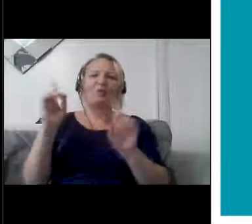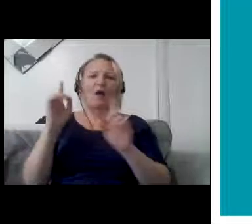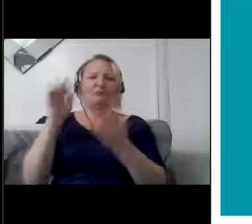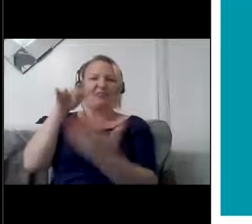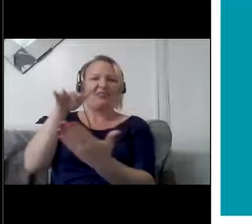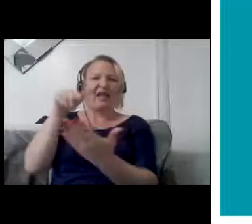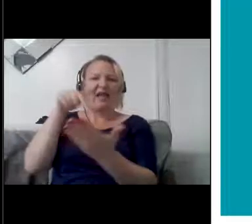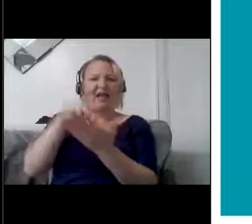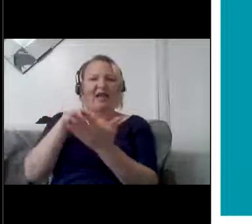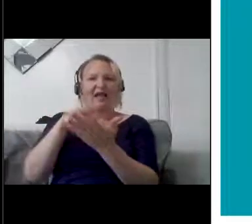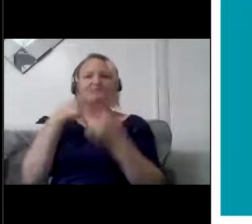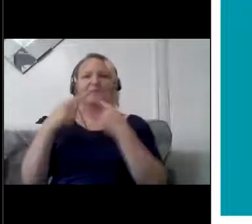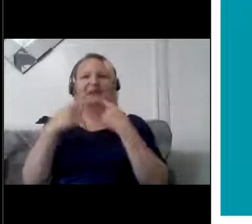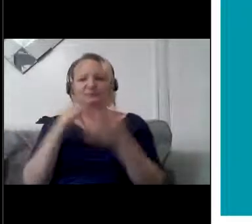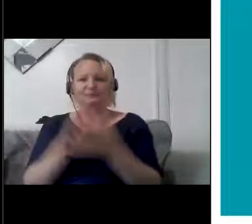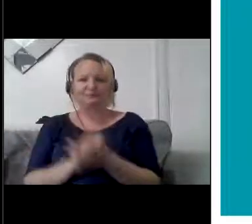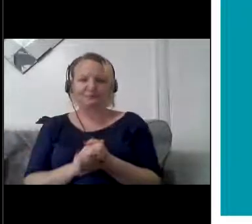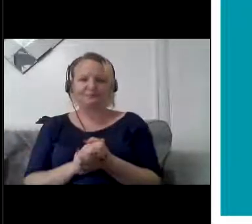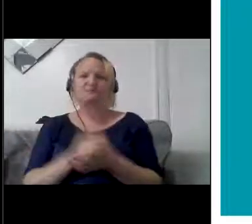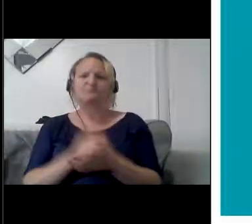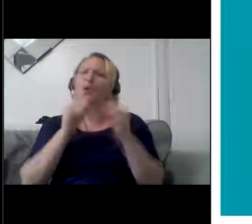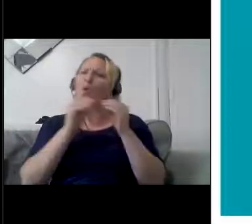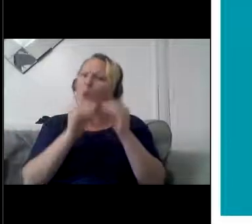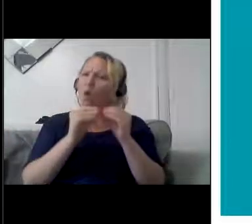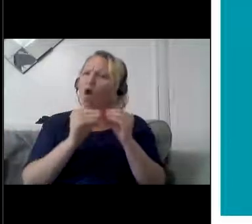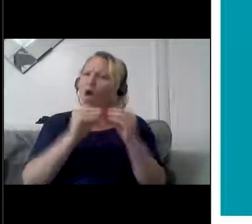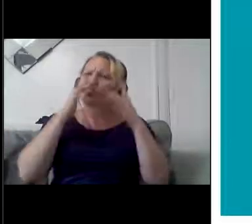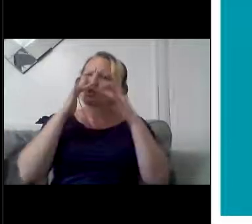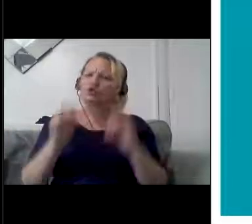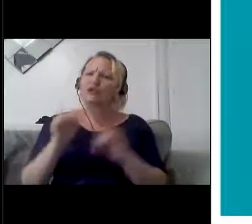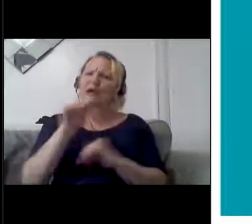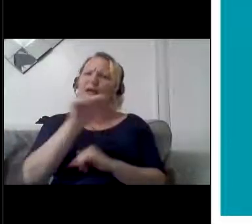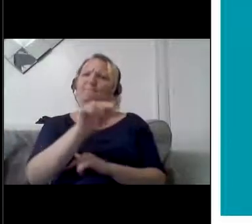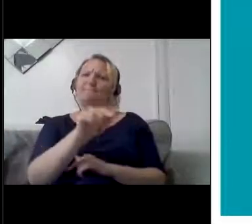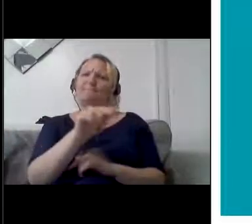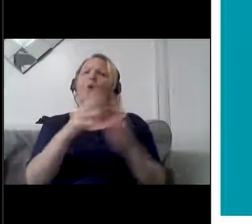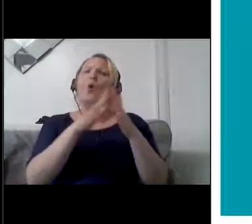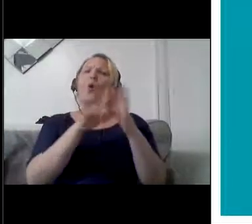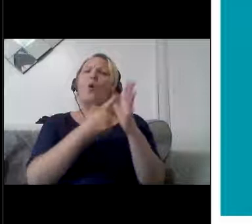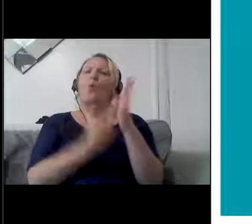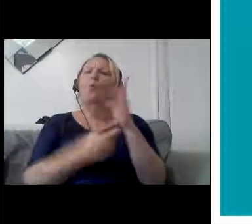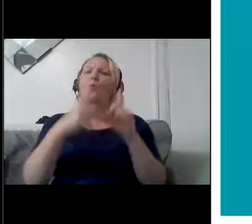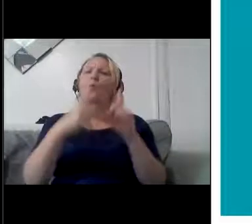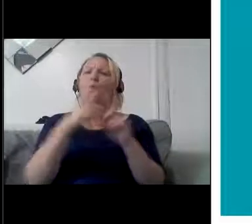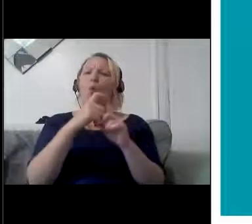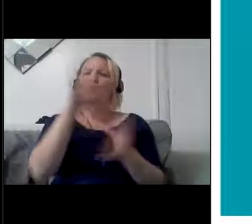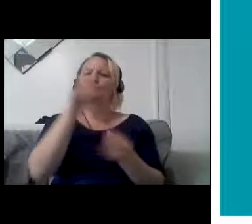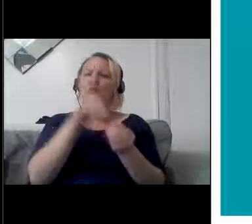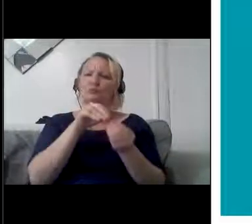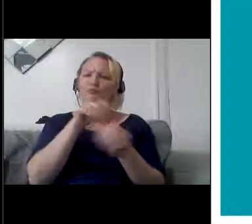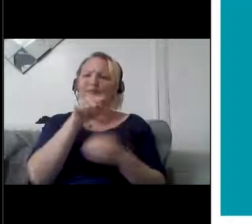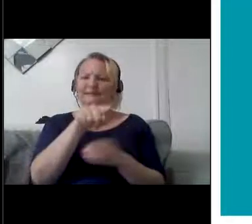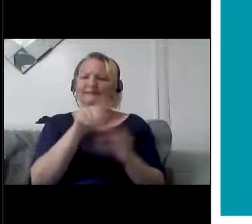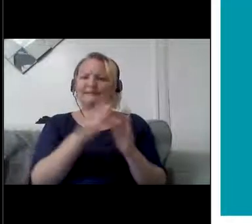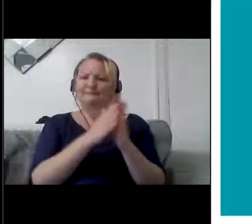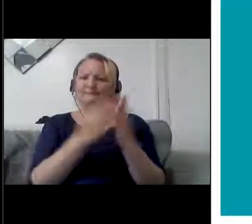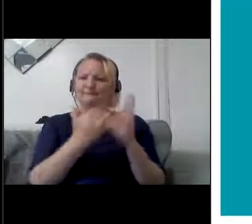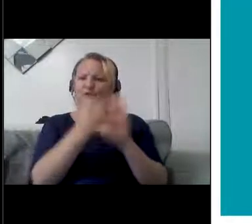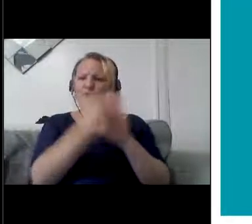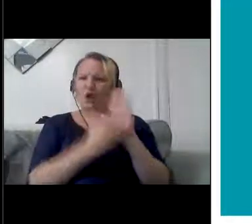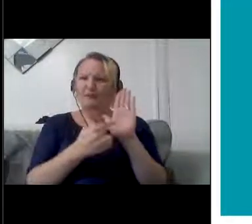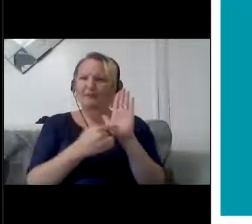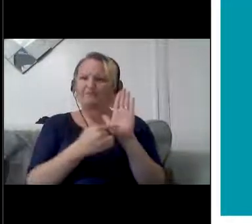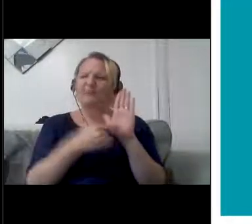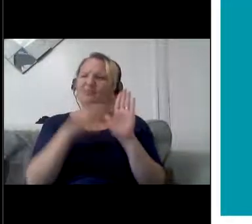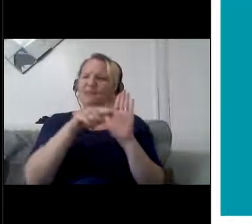you, it would be our ward impact summaries. These go into a lot of detail about the changes and the impacts of the new